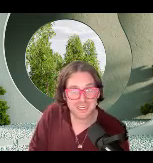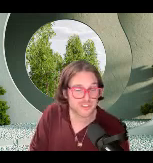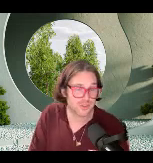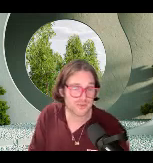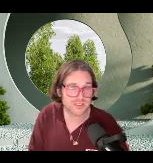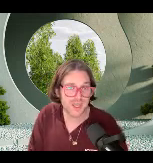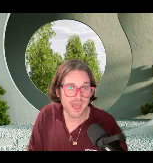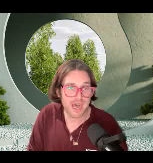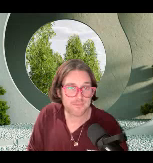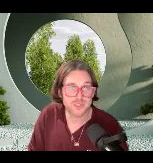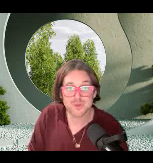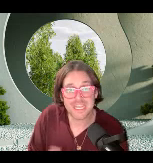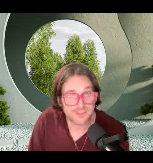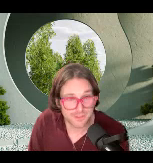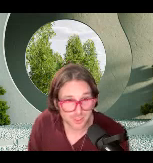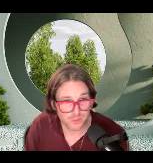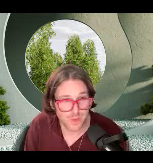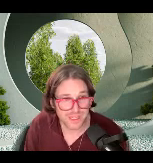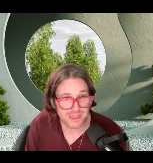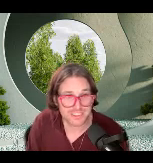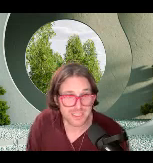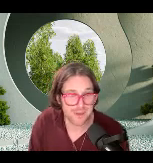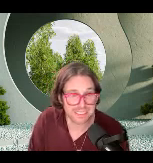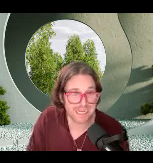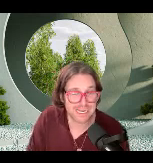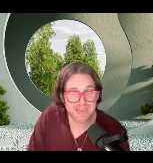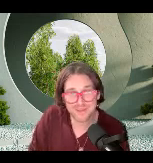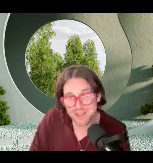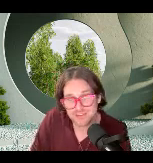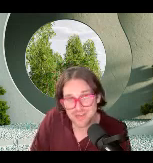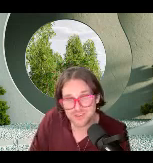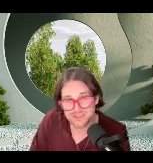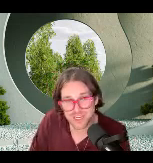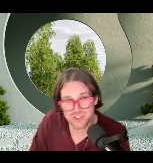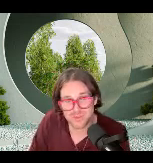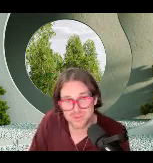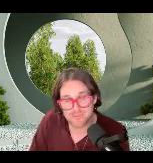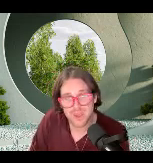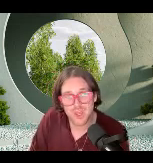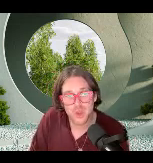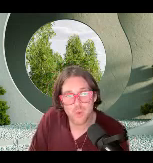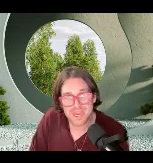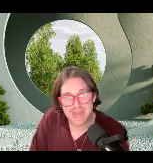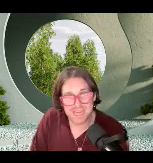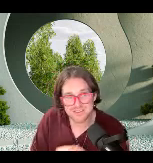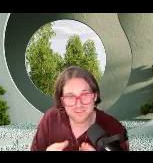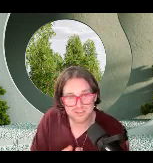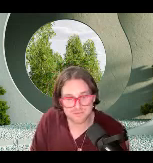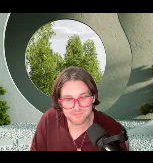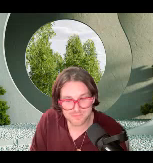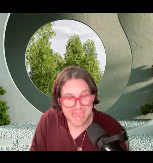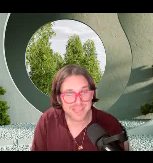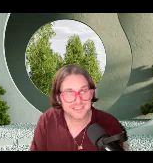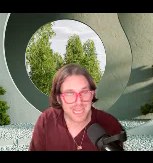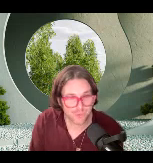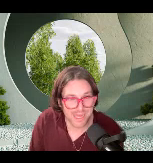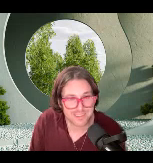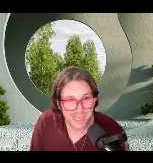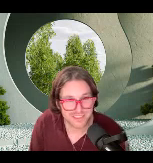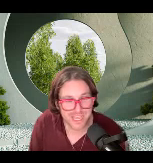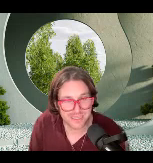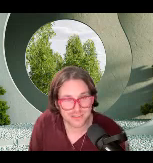a student do an interview with somebody and have a real-life conversation with them? When I cast